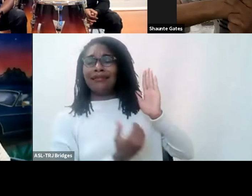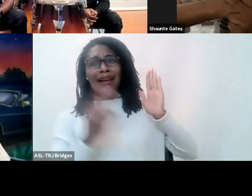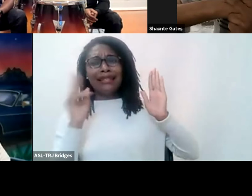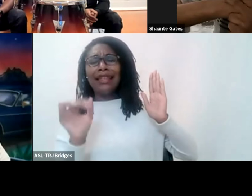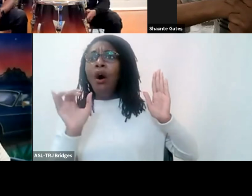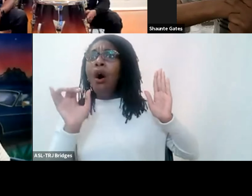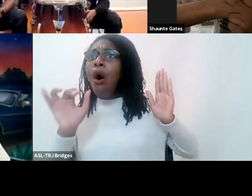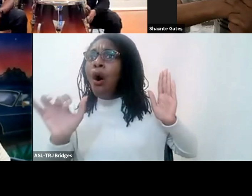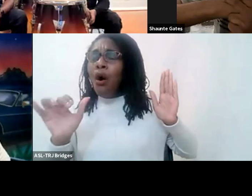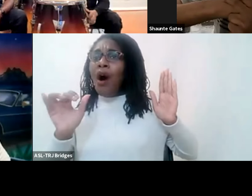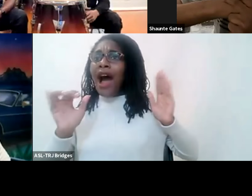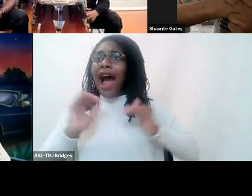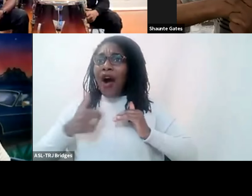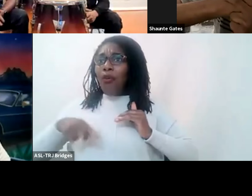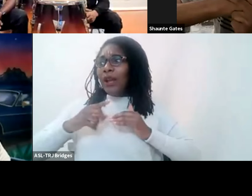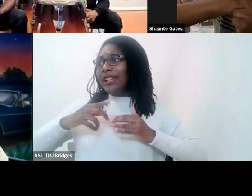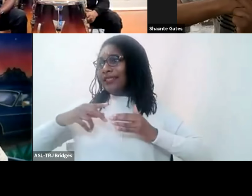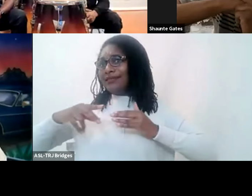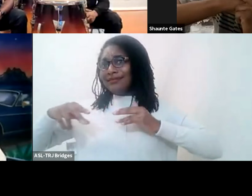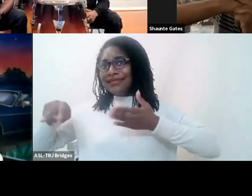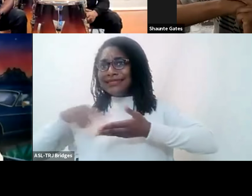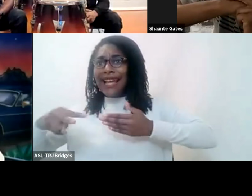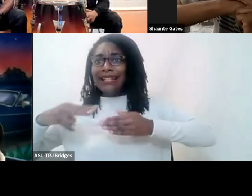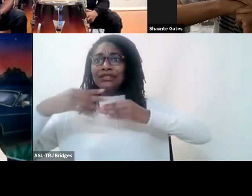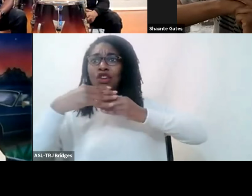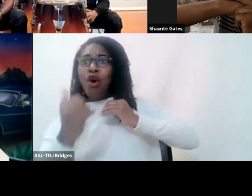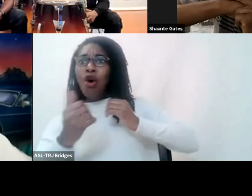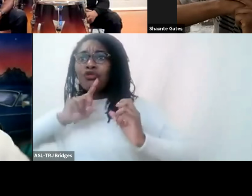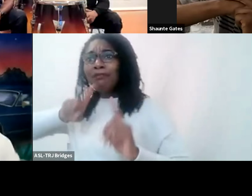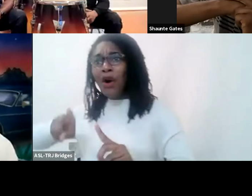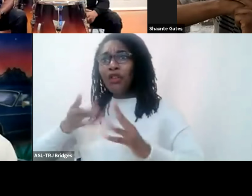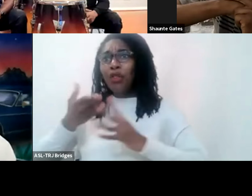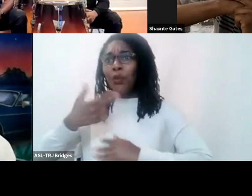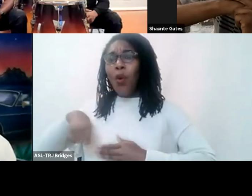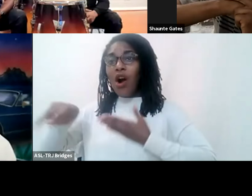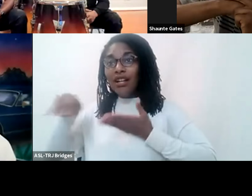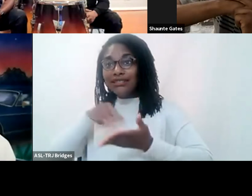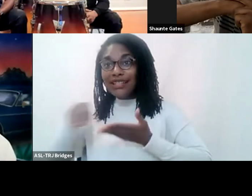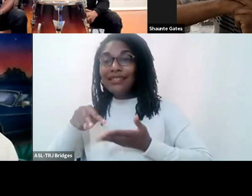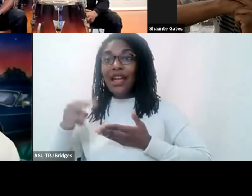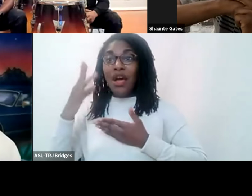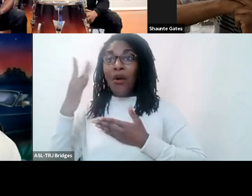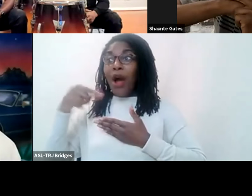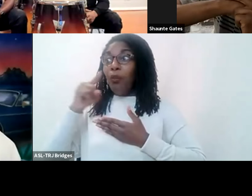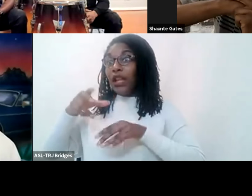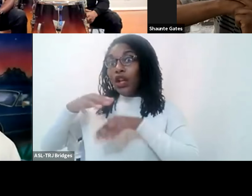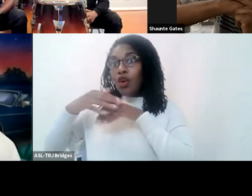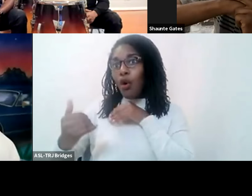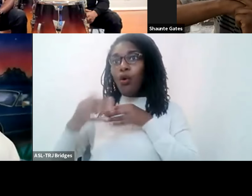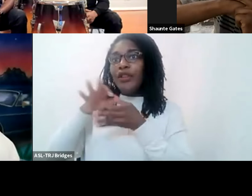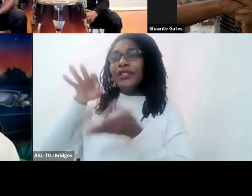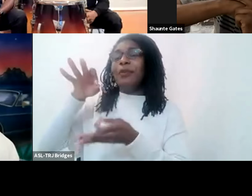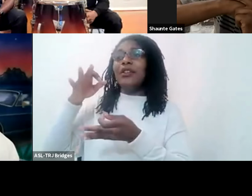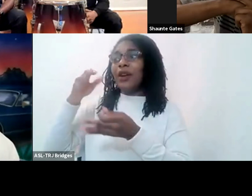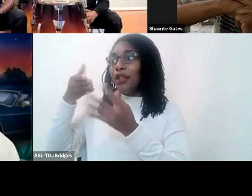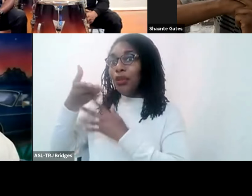and how we dance on top of it. So the antupans are actually, they're supposed to call the spirit. They're into the